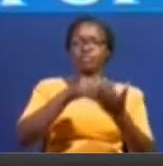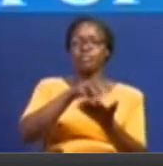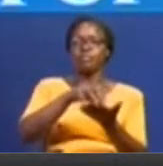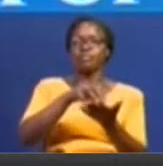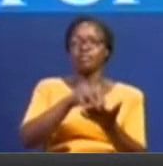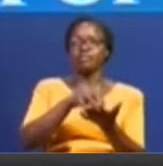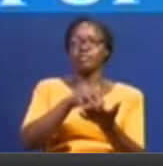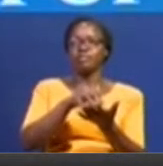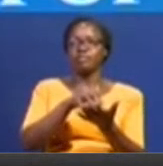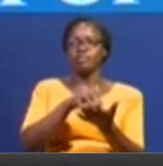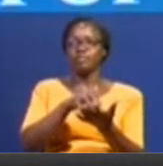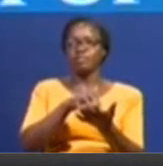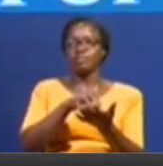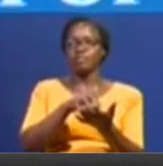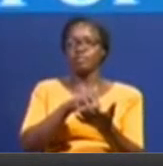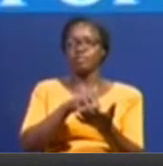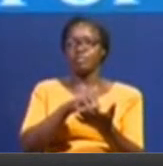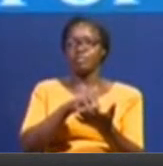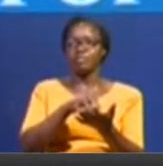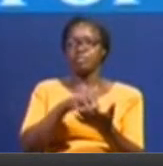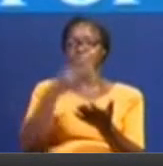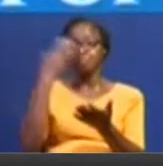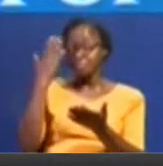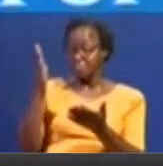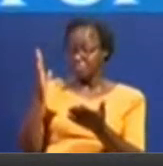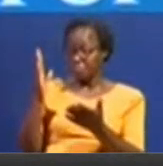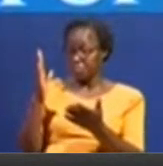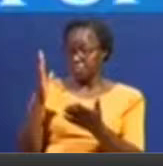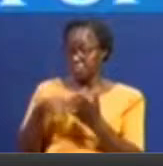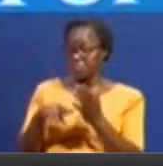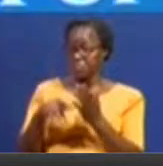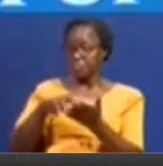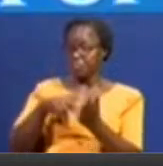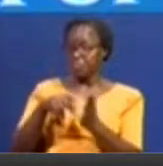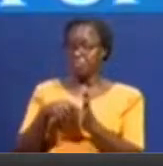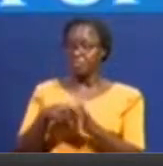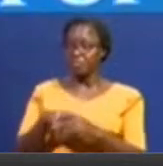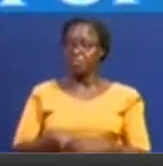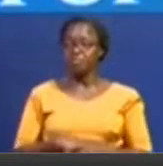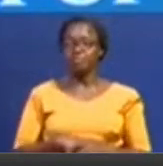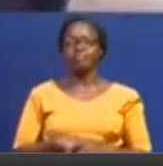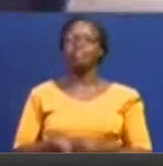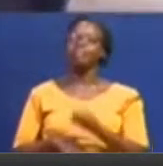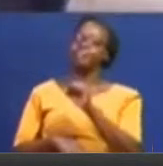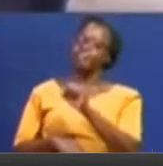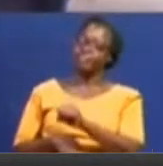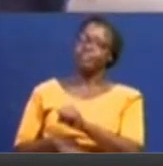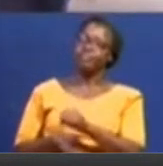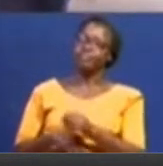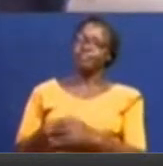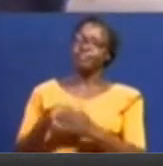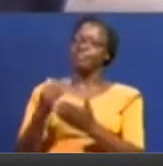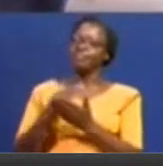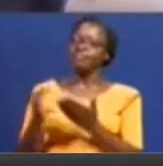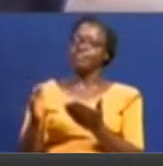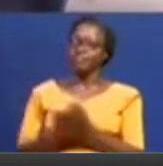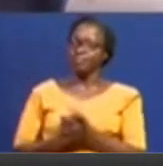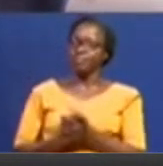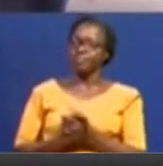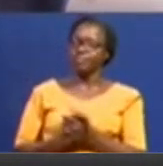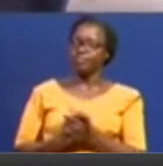That is, I don't know whether that is what you are referring to. Yes, that is part of it.